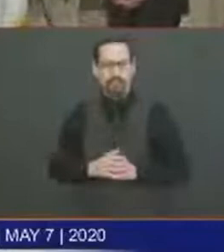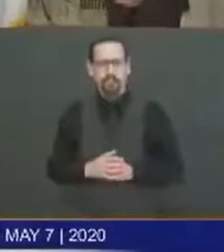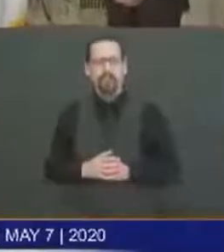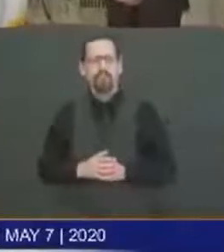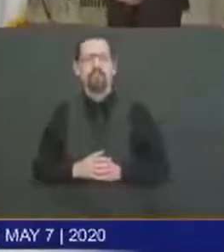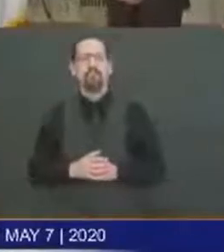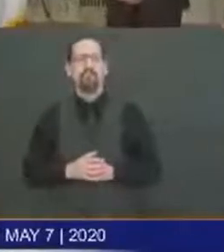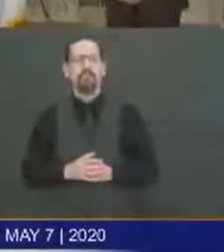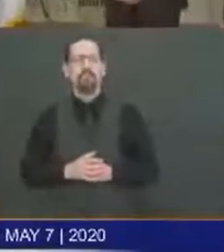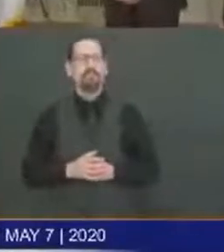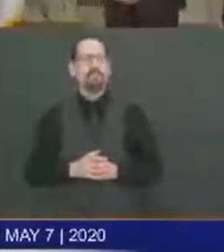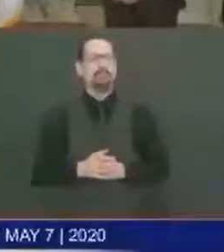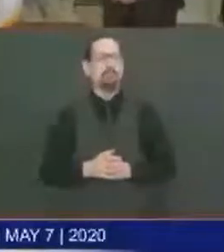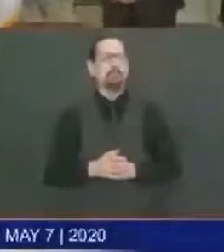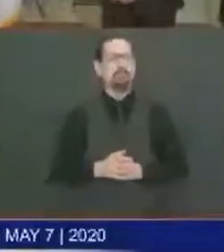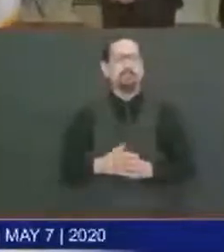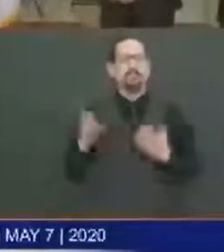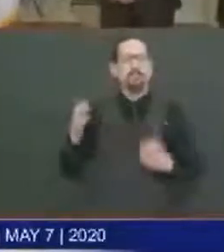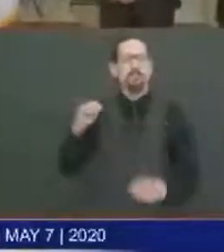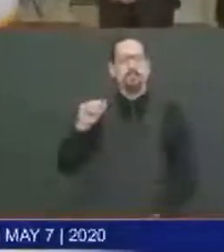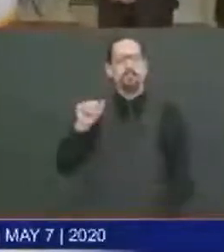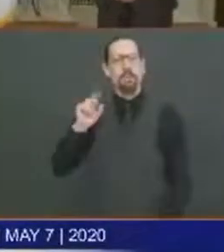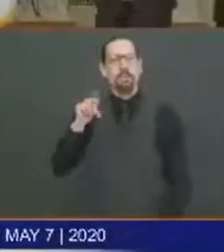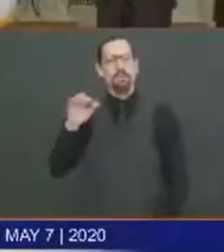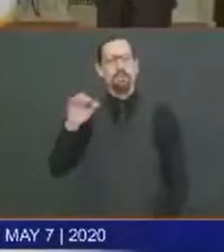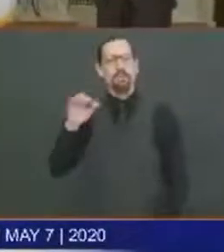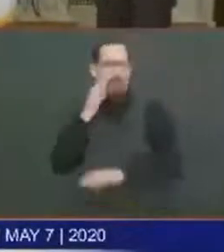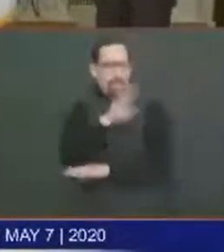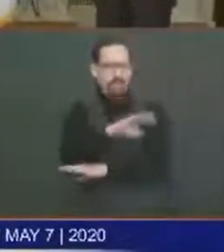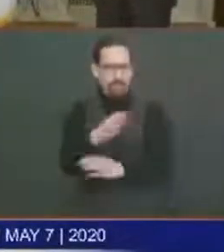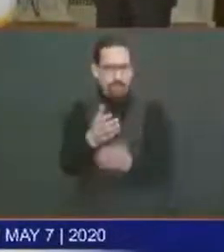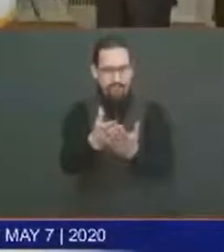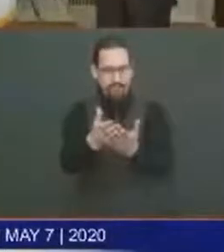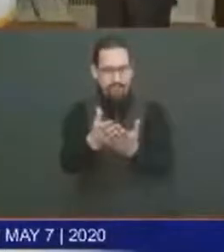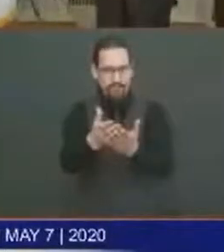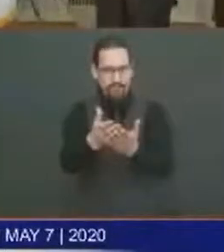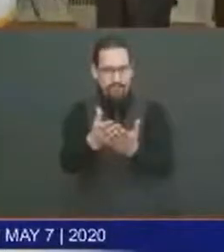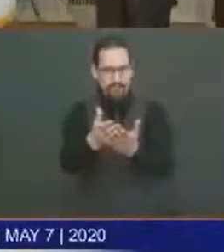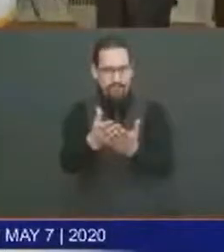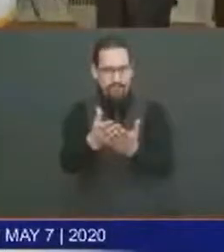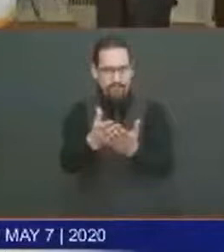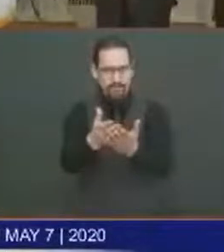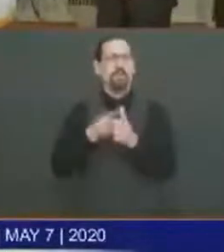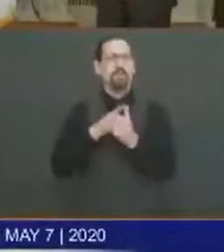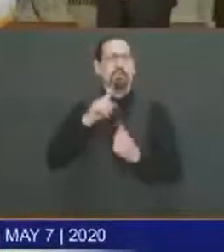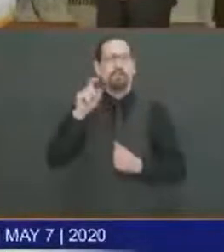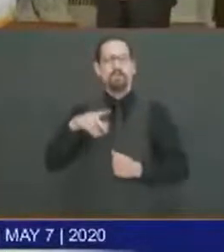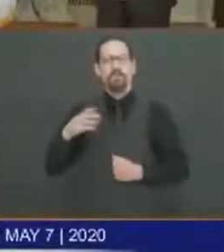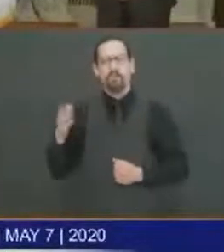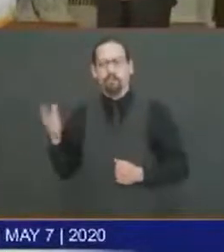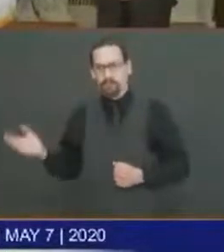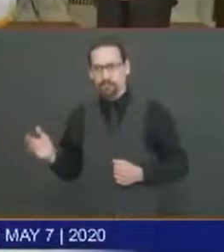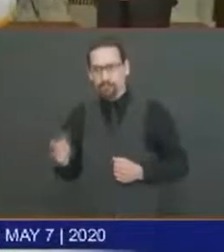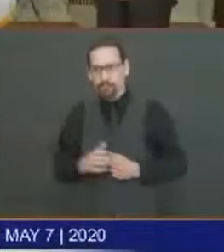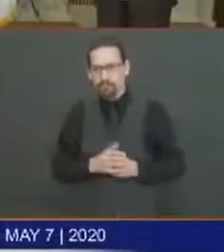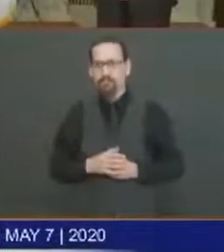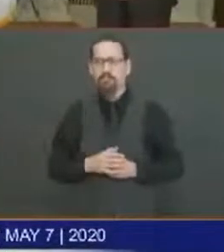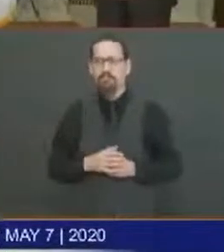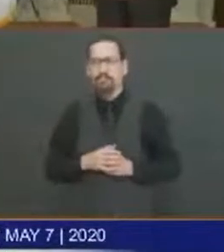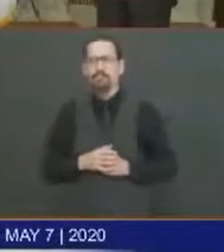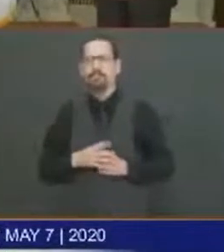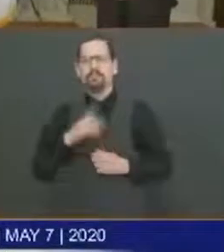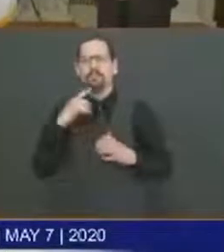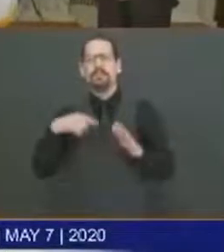Thank you. We're going to begin with Alex Weldon from WPRO. Governor, he asks, what is the constitutional footing for